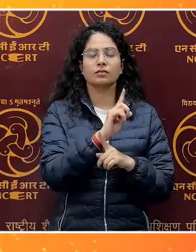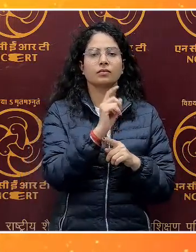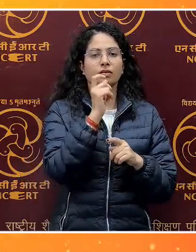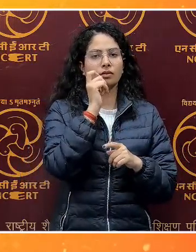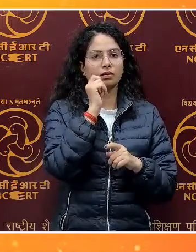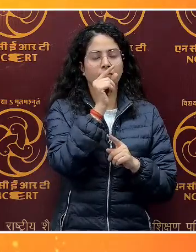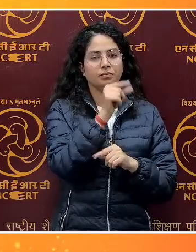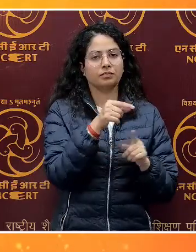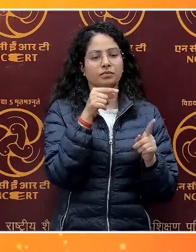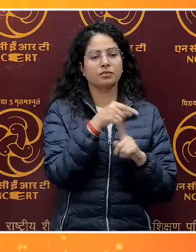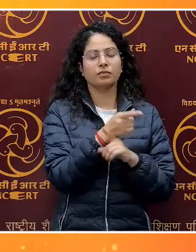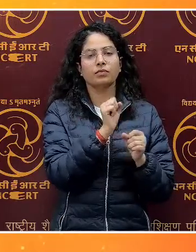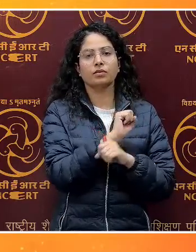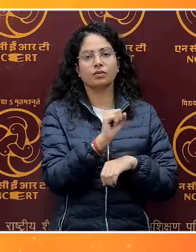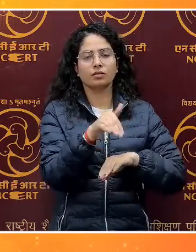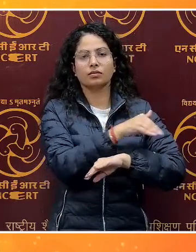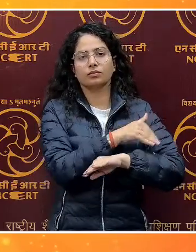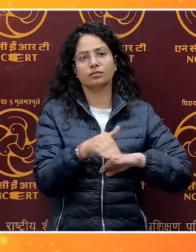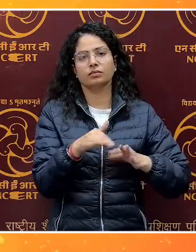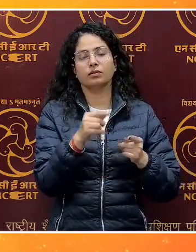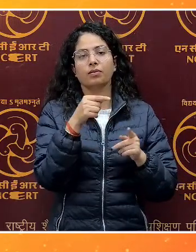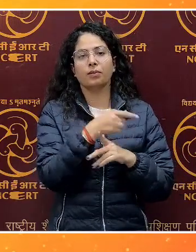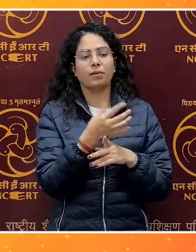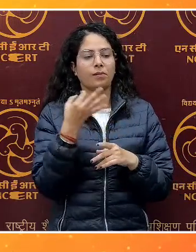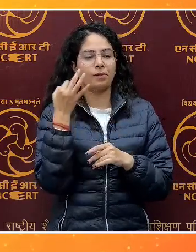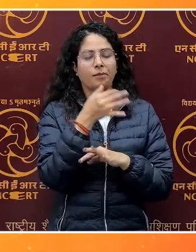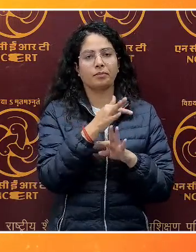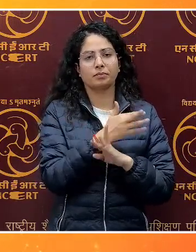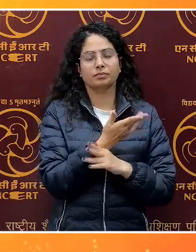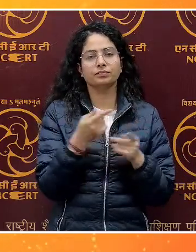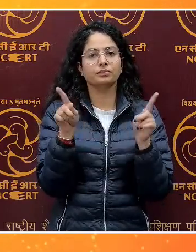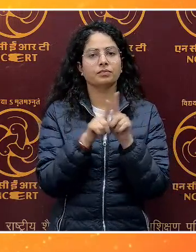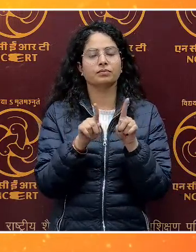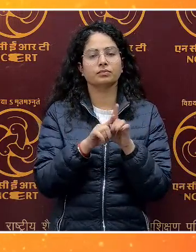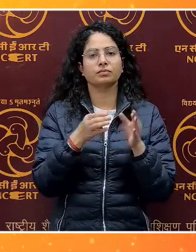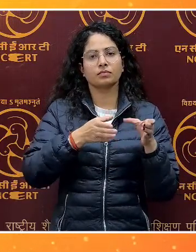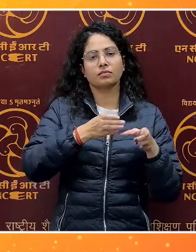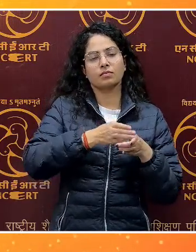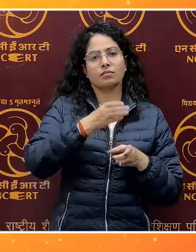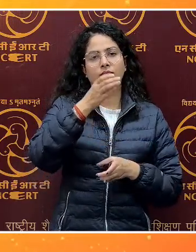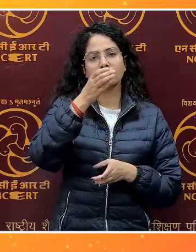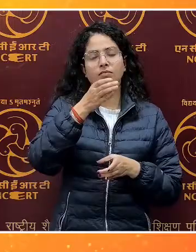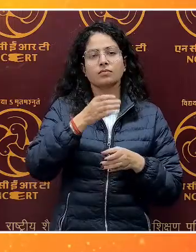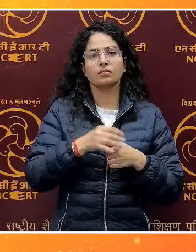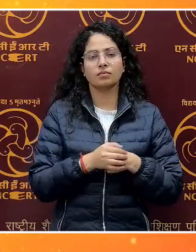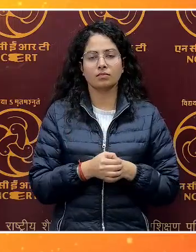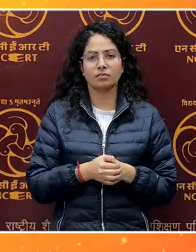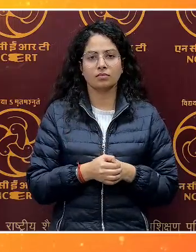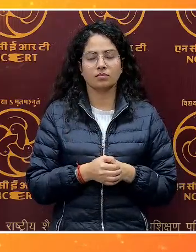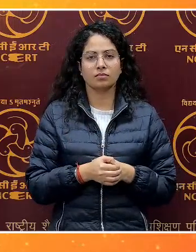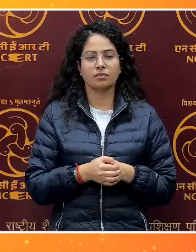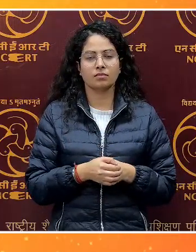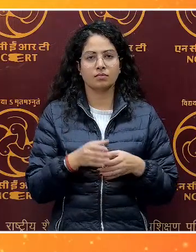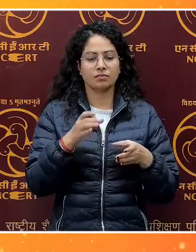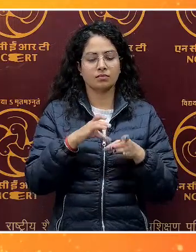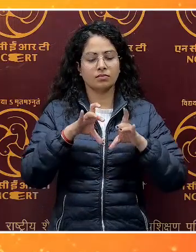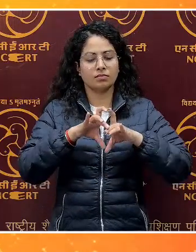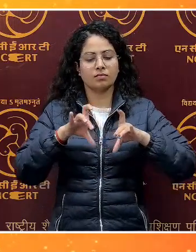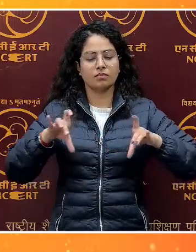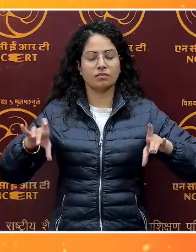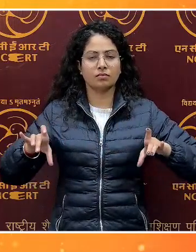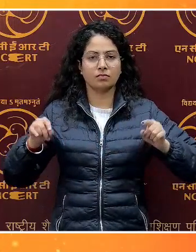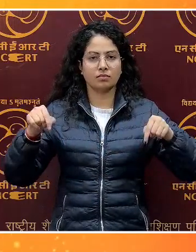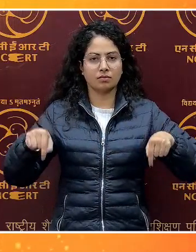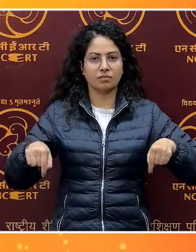student, were asked to make a model shaped like a cylinder with two cones attached at its two ends